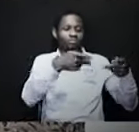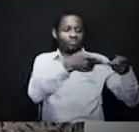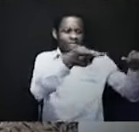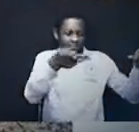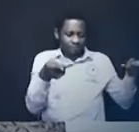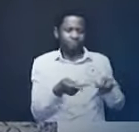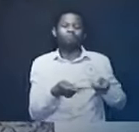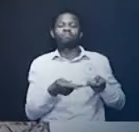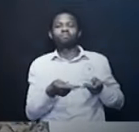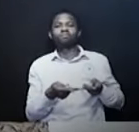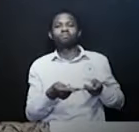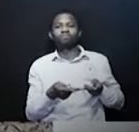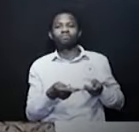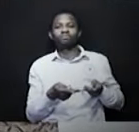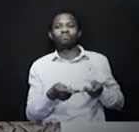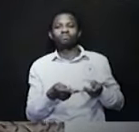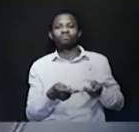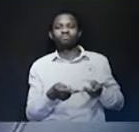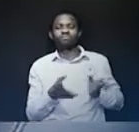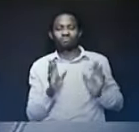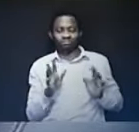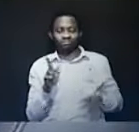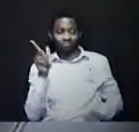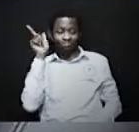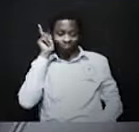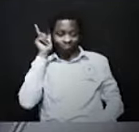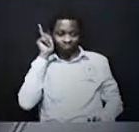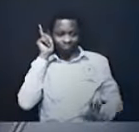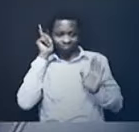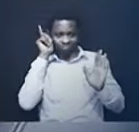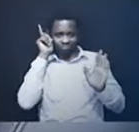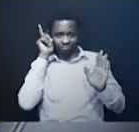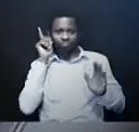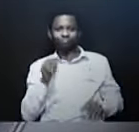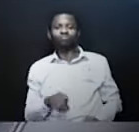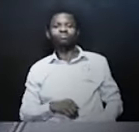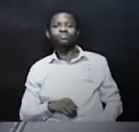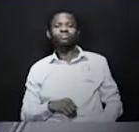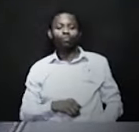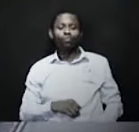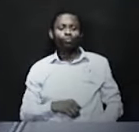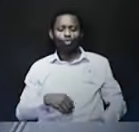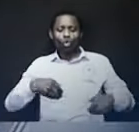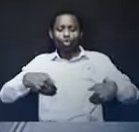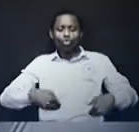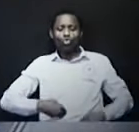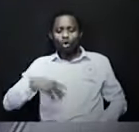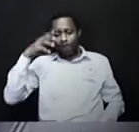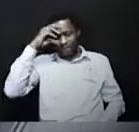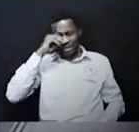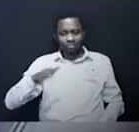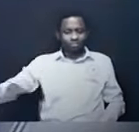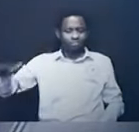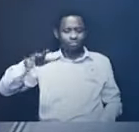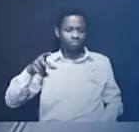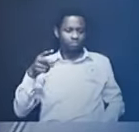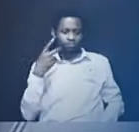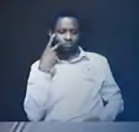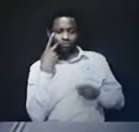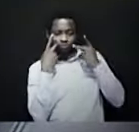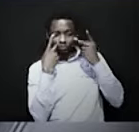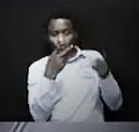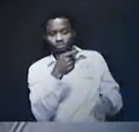empire so a. Now listening to him. Afeti. The young men saw me and stepped aside.